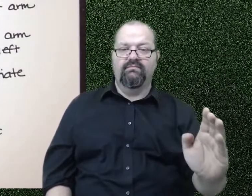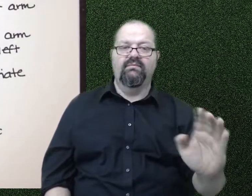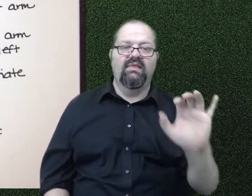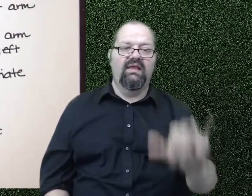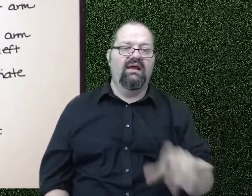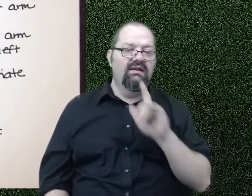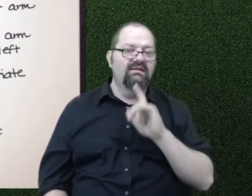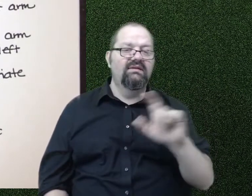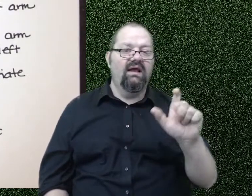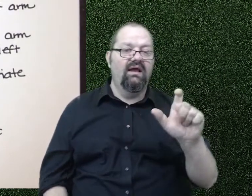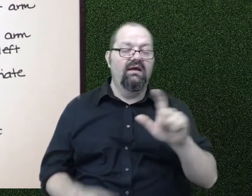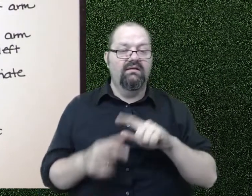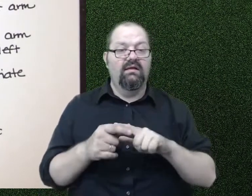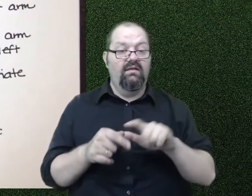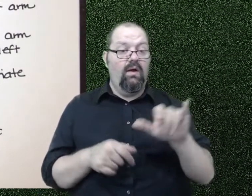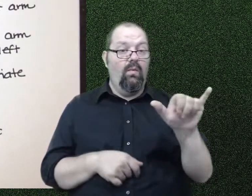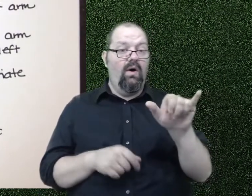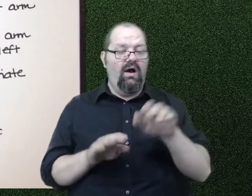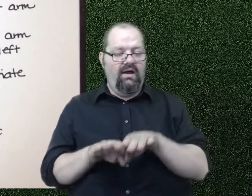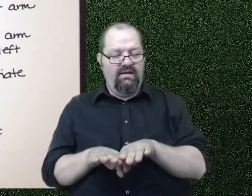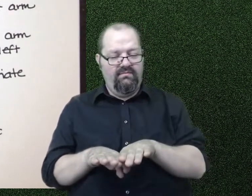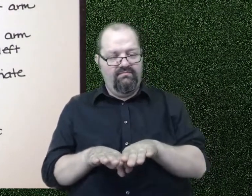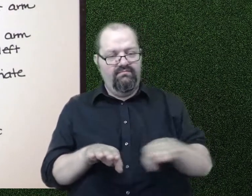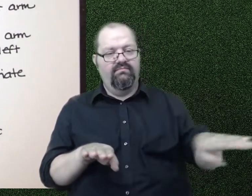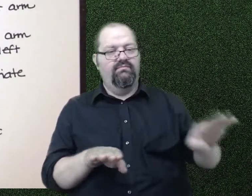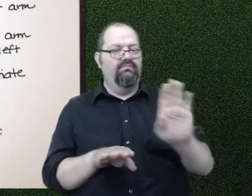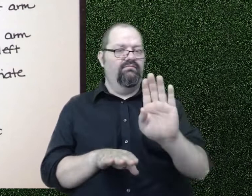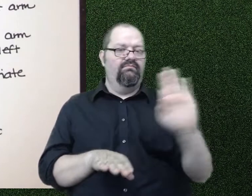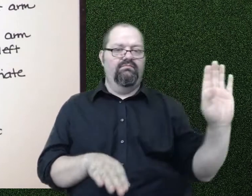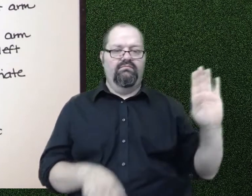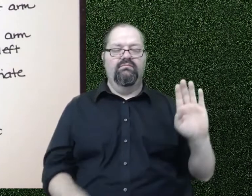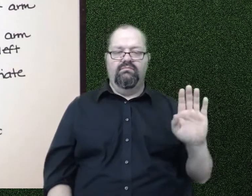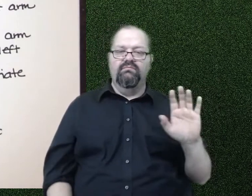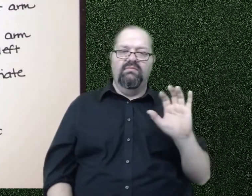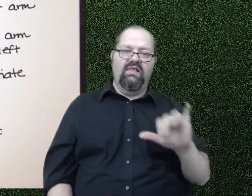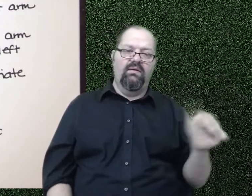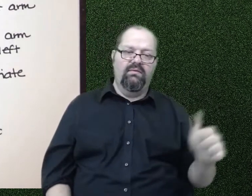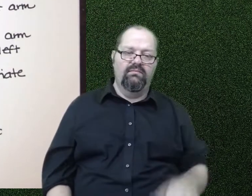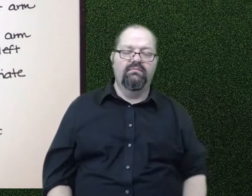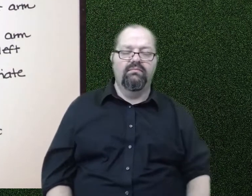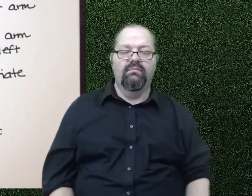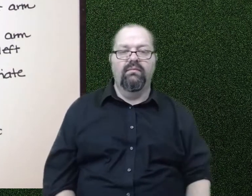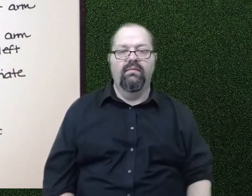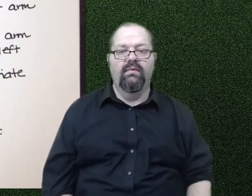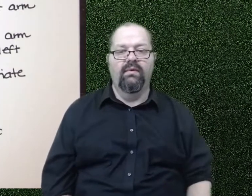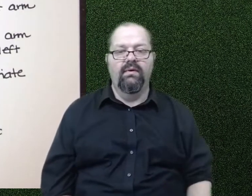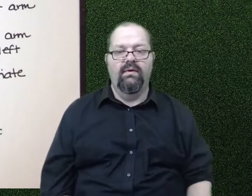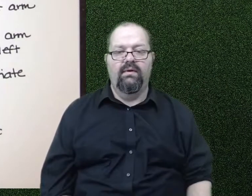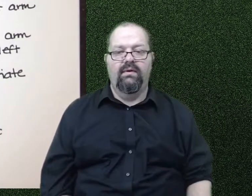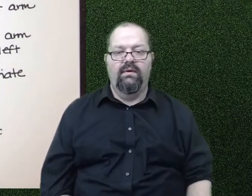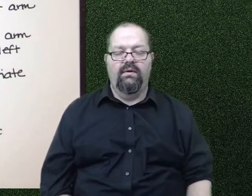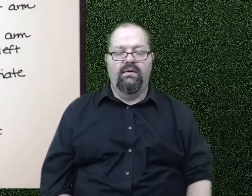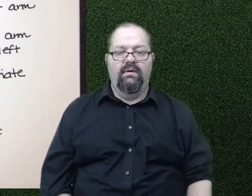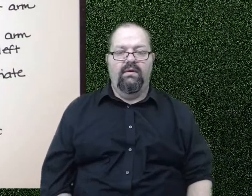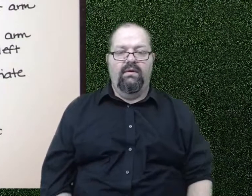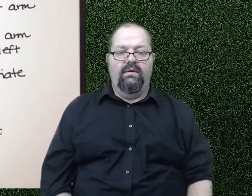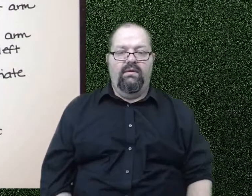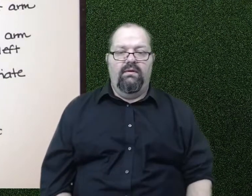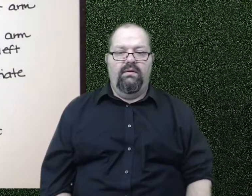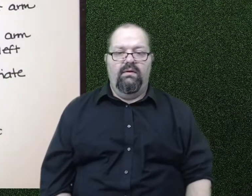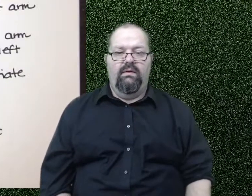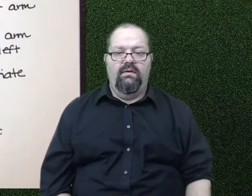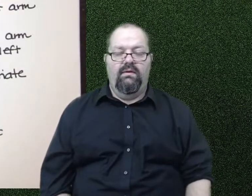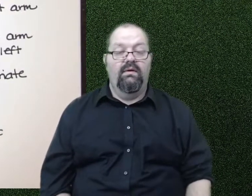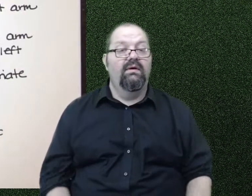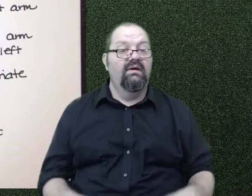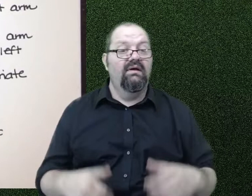floor, and the y-axis is the boundary between the wall behind me and the floor that I'm standing on.